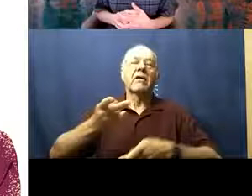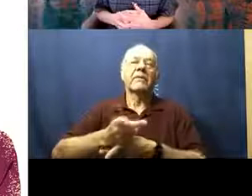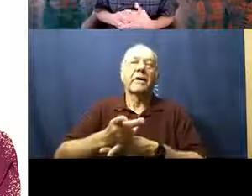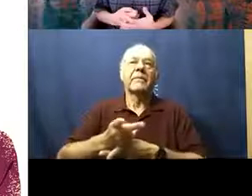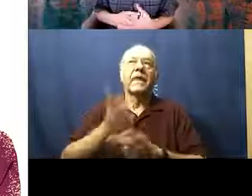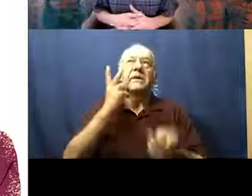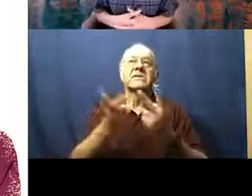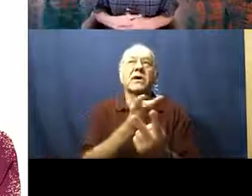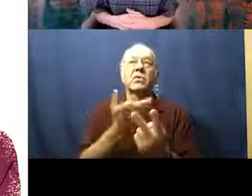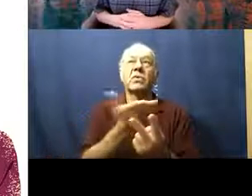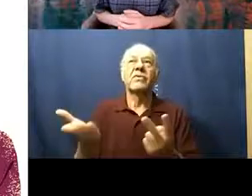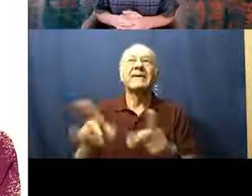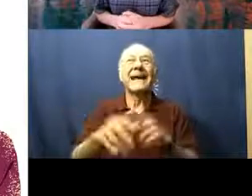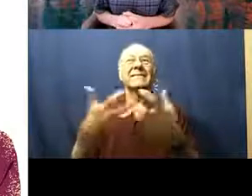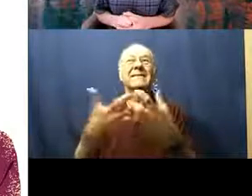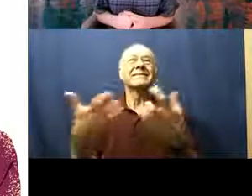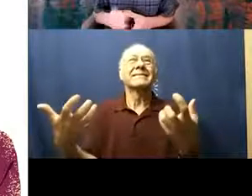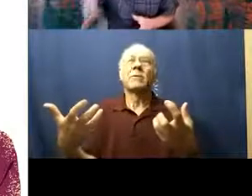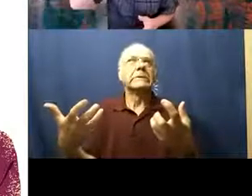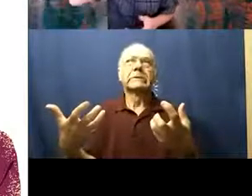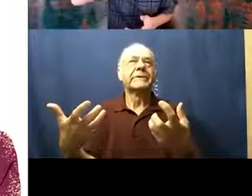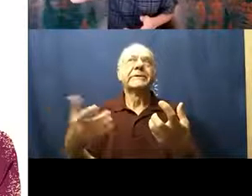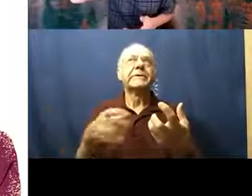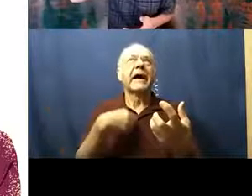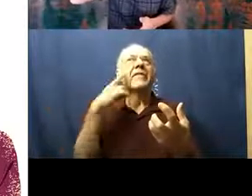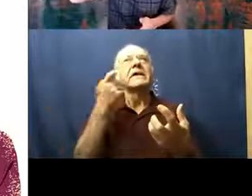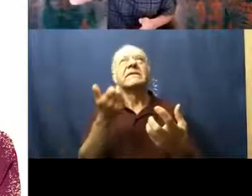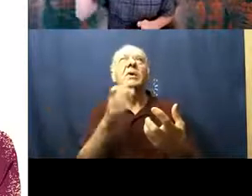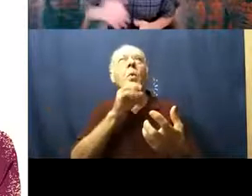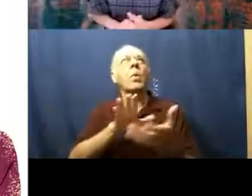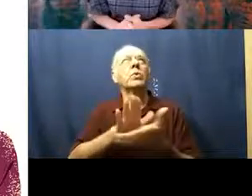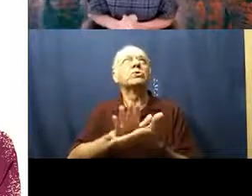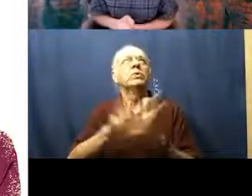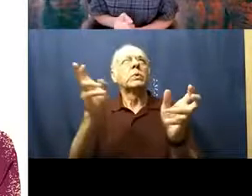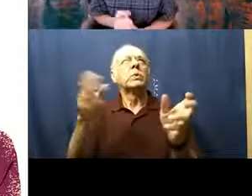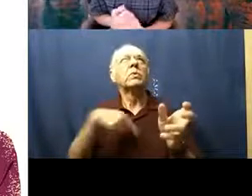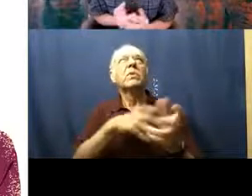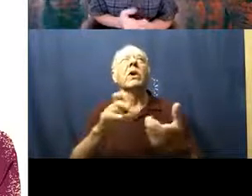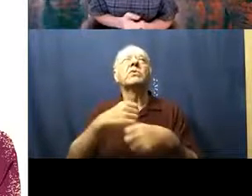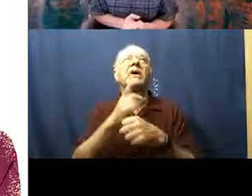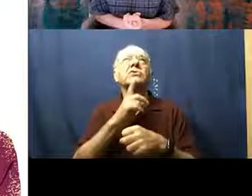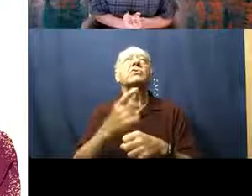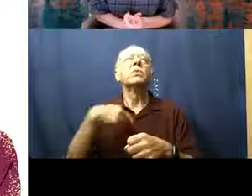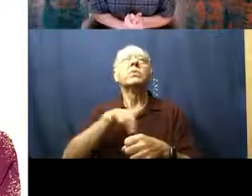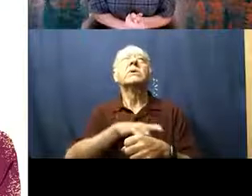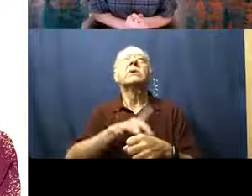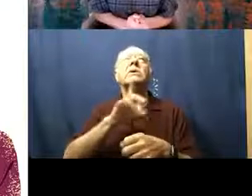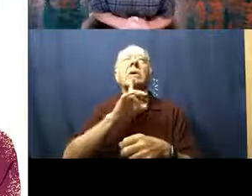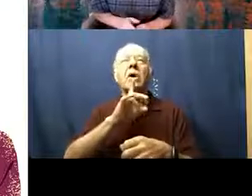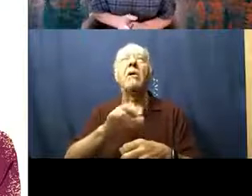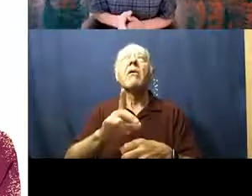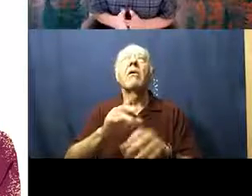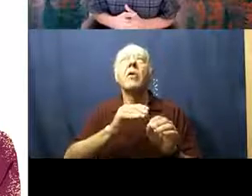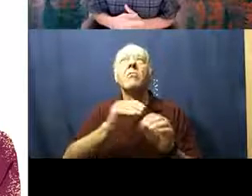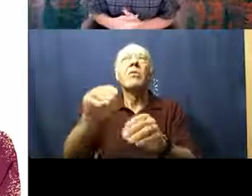those two things as separate is, I think, a little bit old school, and we want to make sure that we're moving into